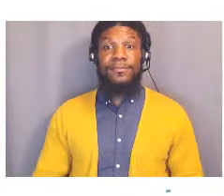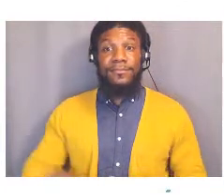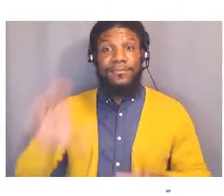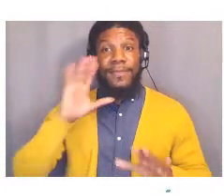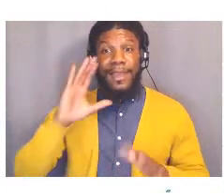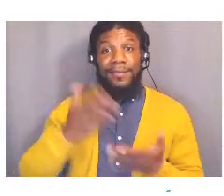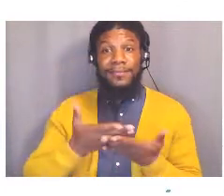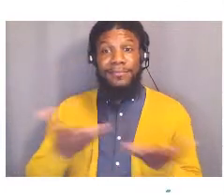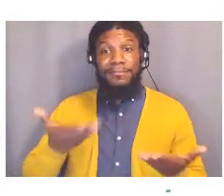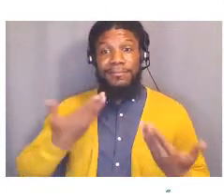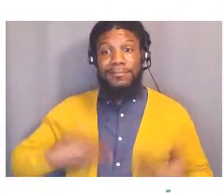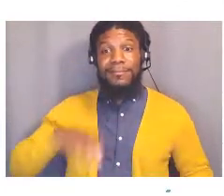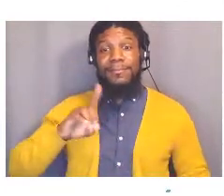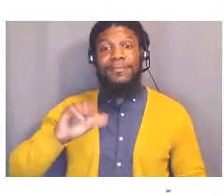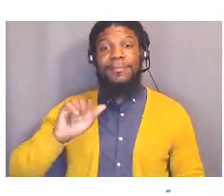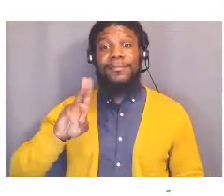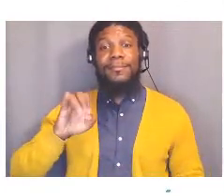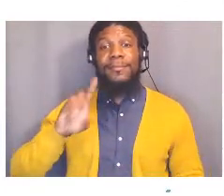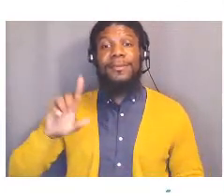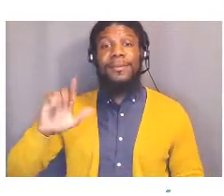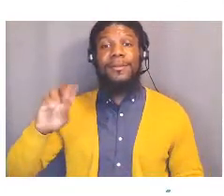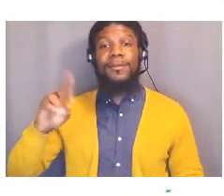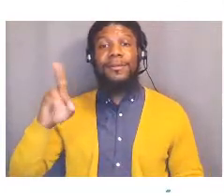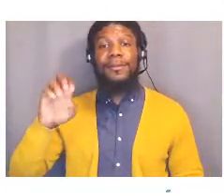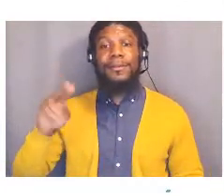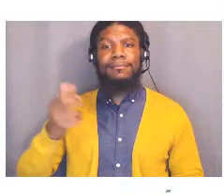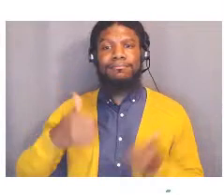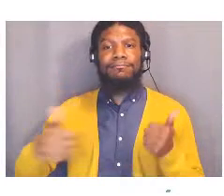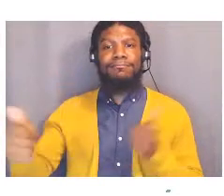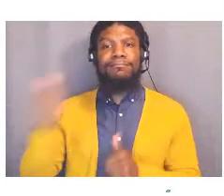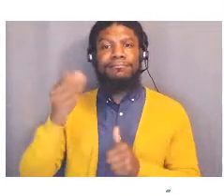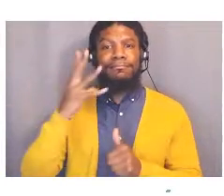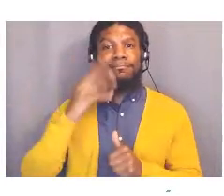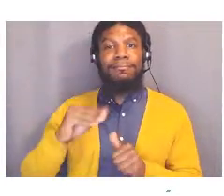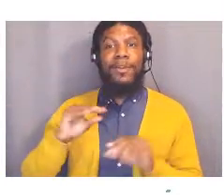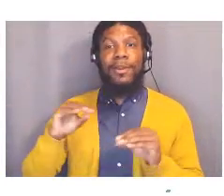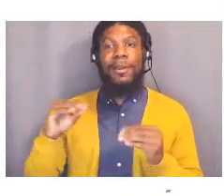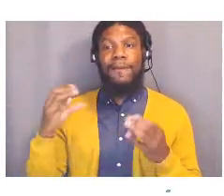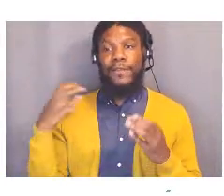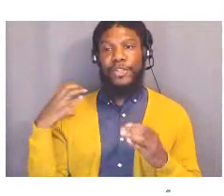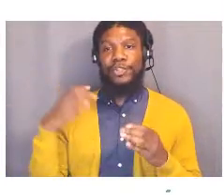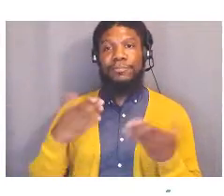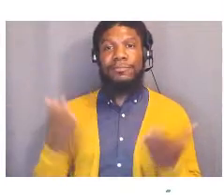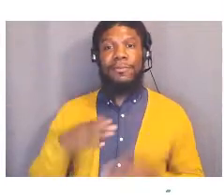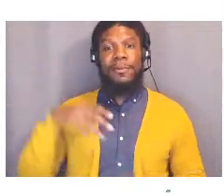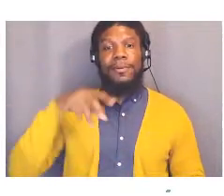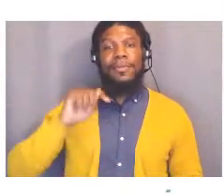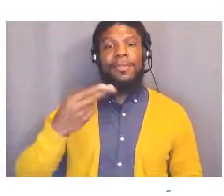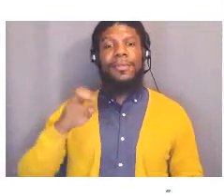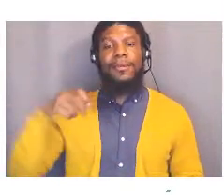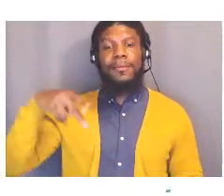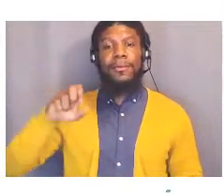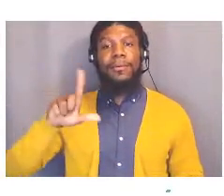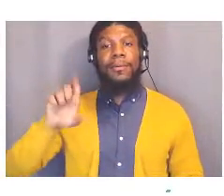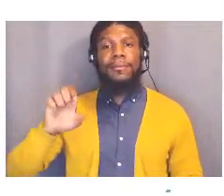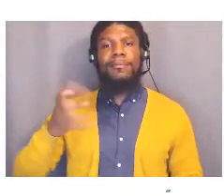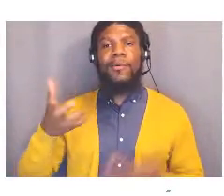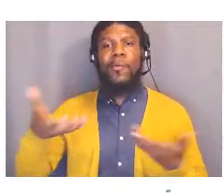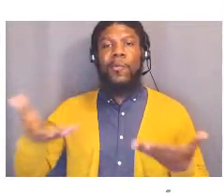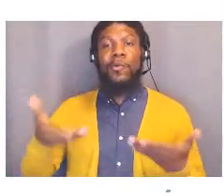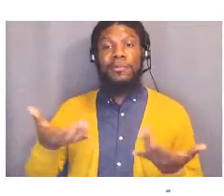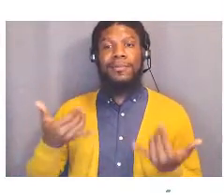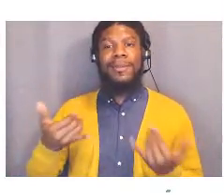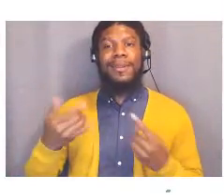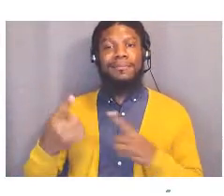Hi, everyone. My name is David London, and I'm the Chief Experience Officer at the Peale. And allow me to be the first to welcome you to today's